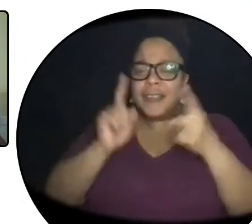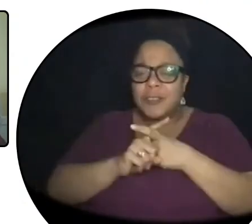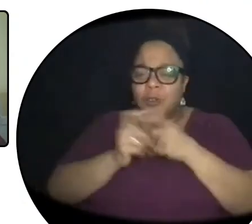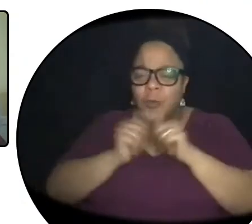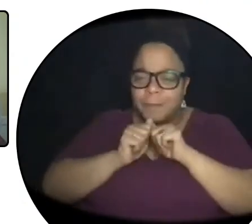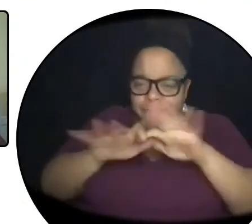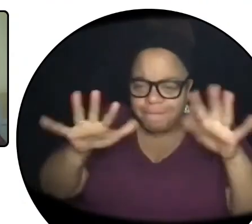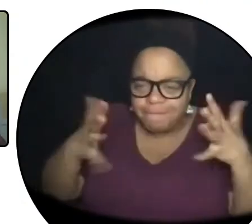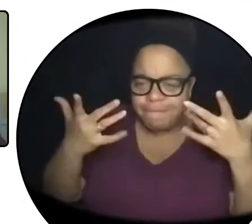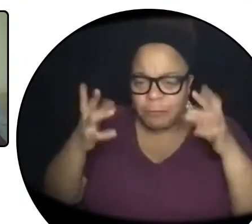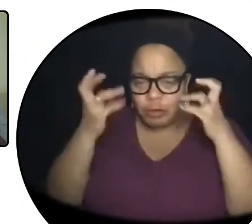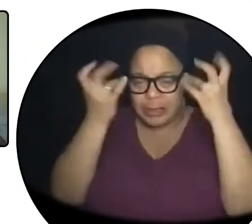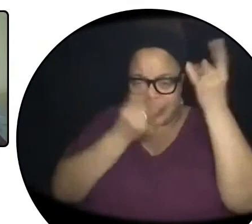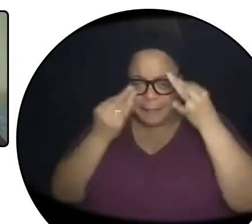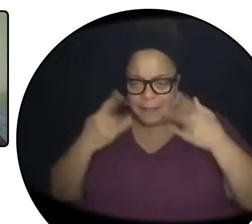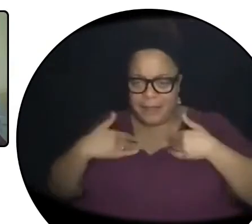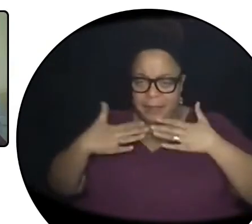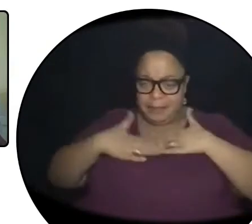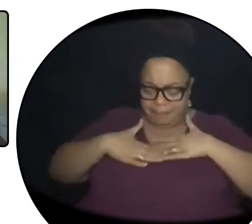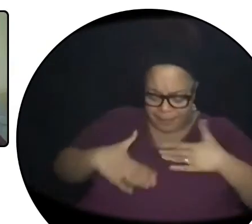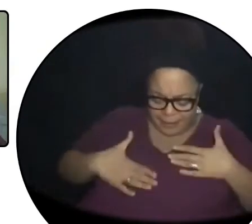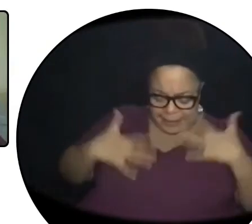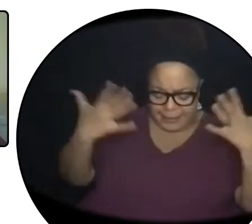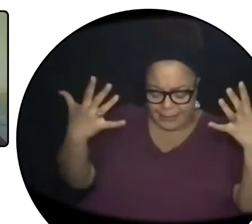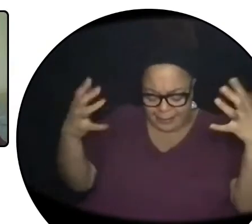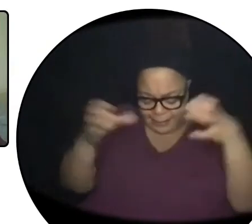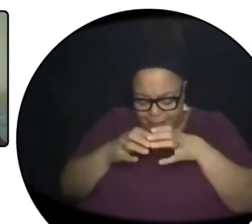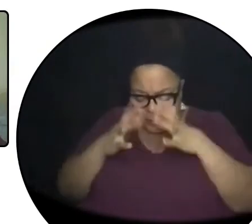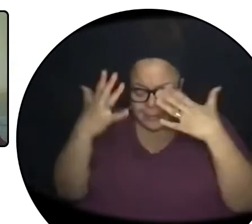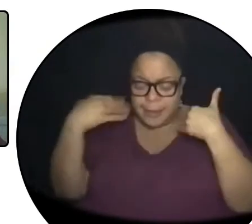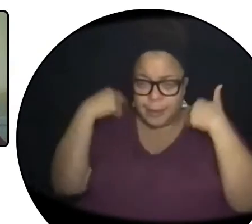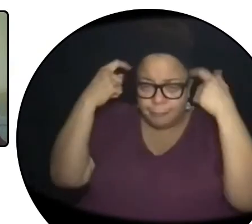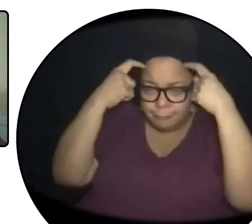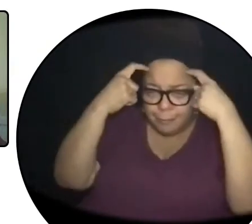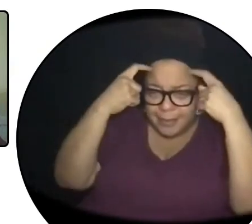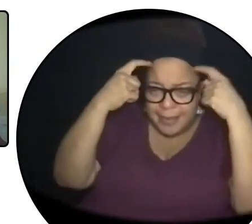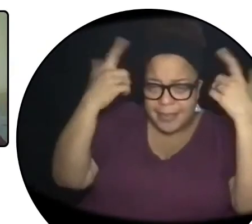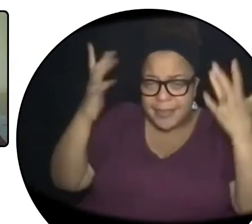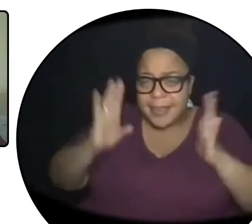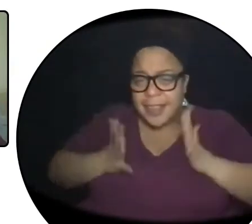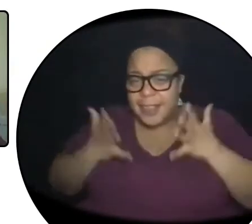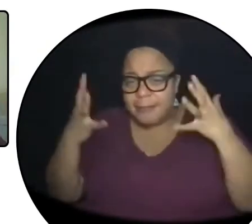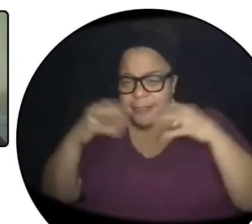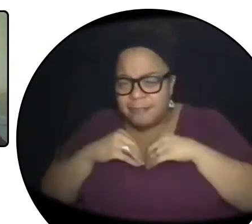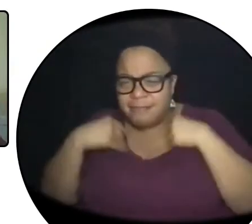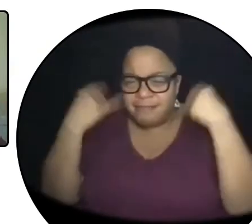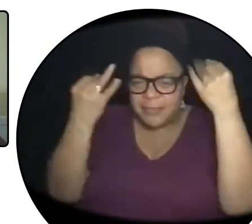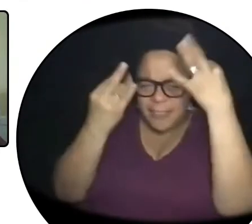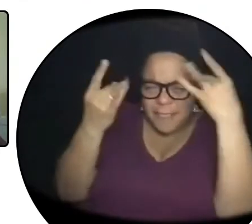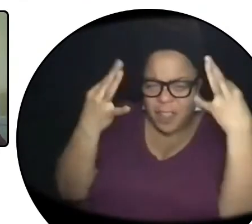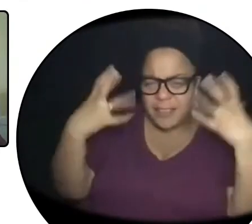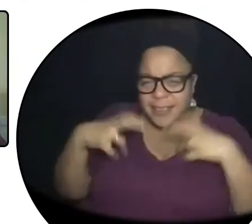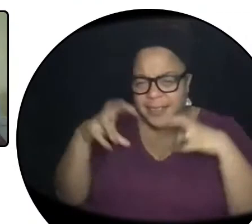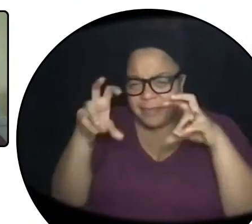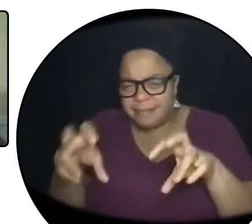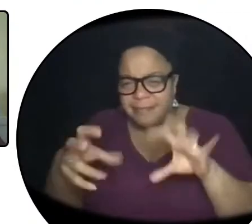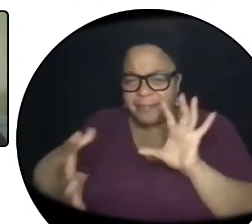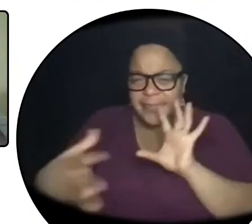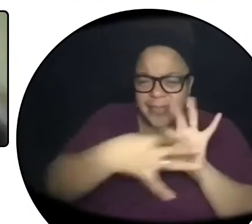be remiss as the co-chair of the Highlander board not to talk about Highlander as also a resource for